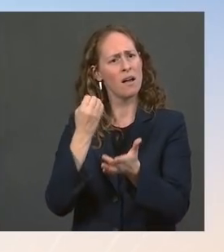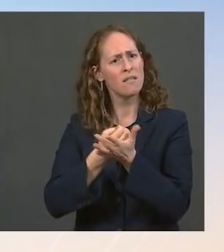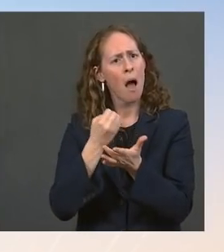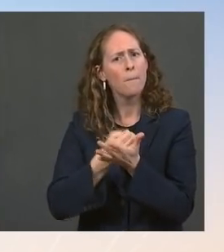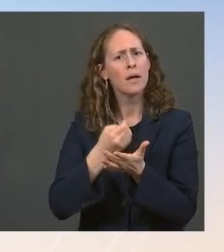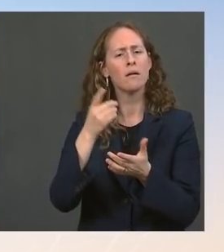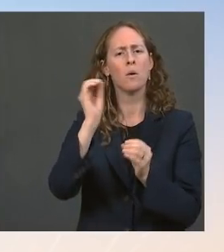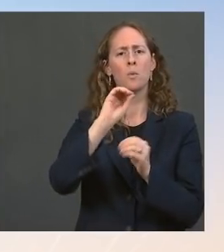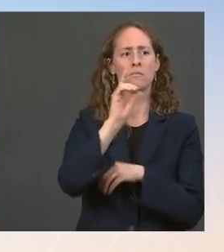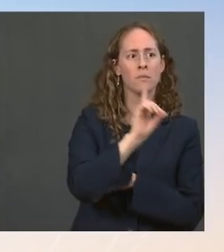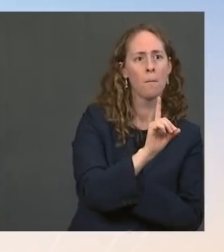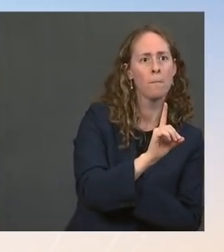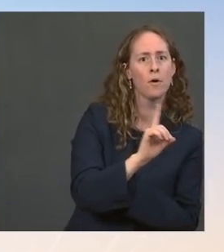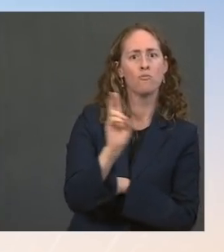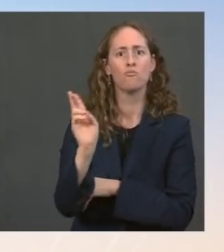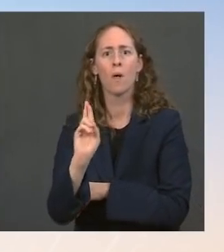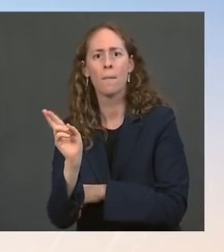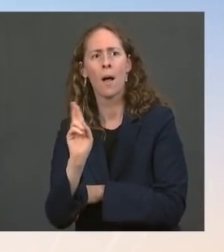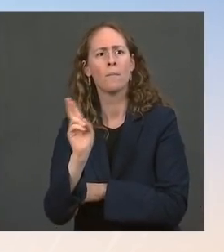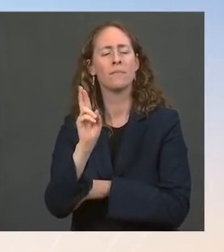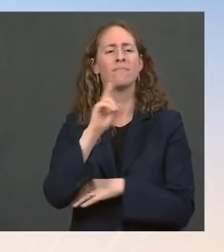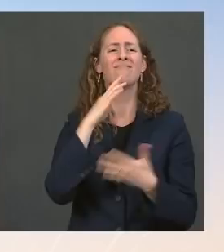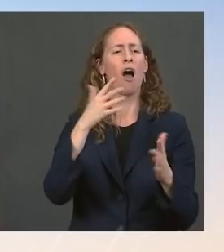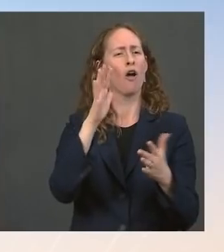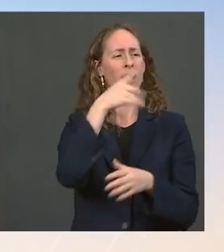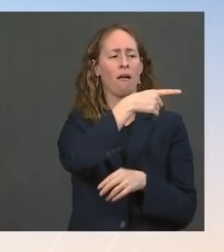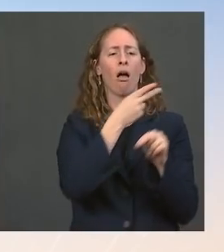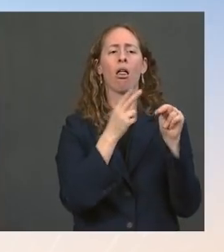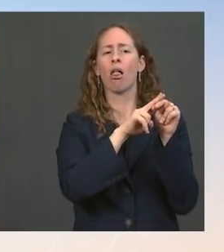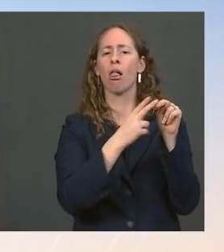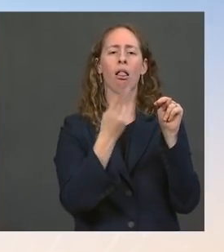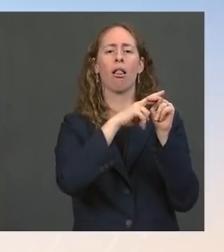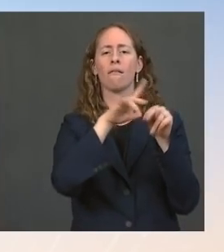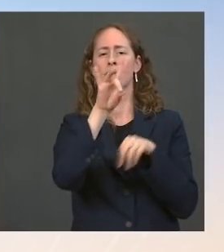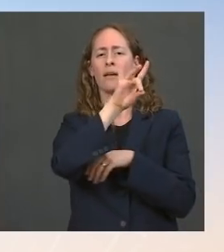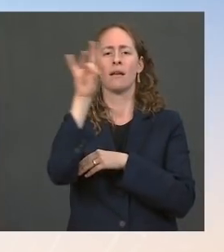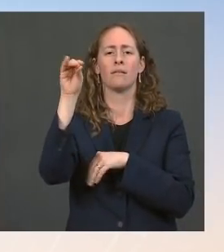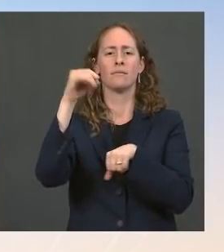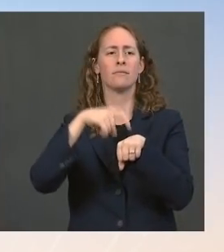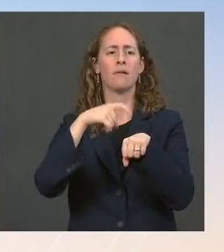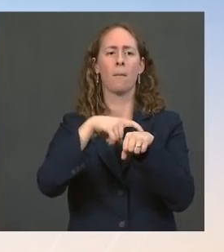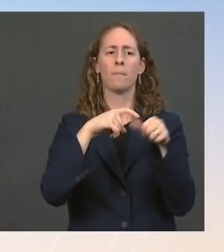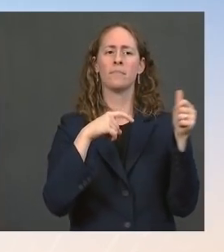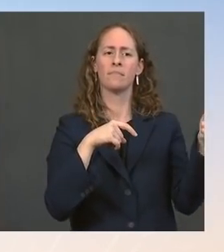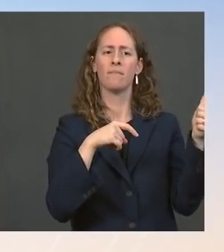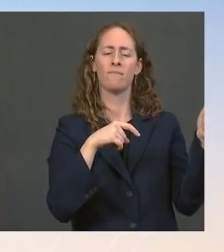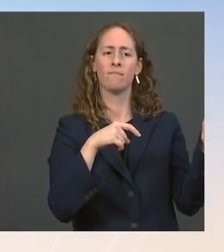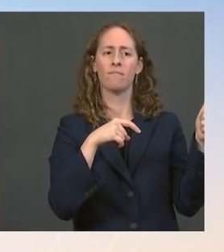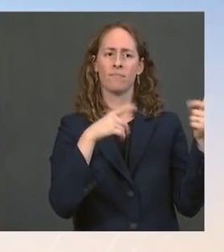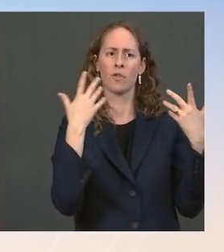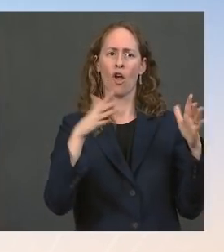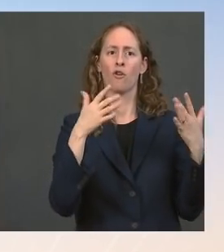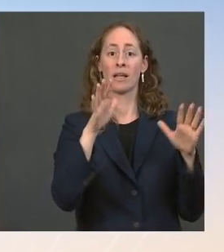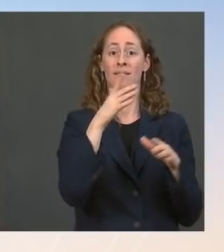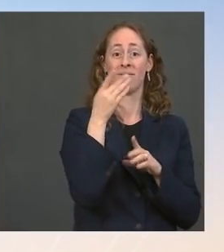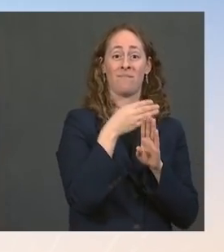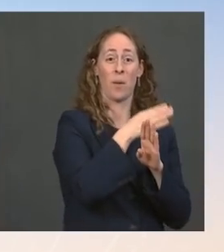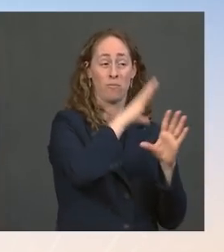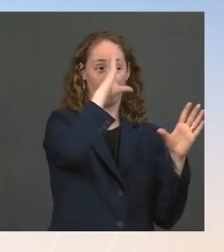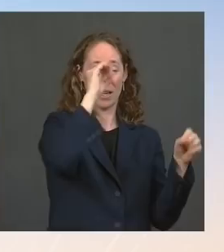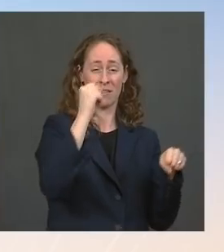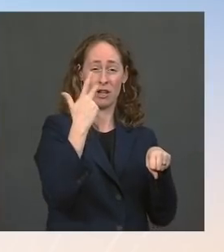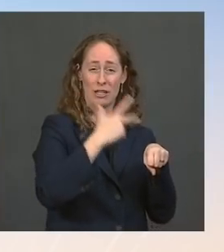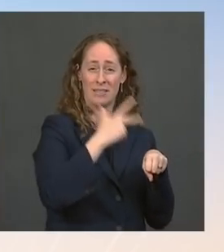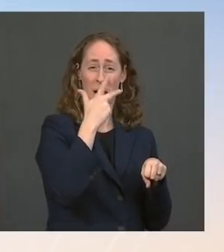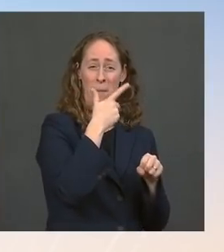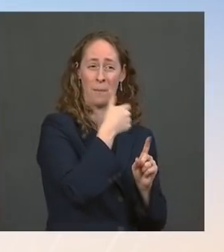about doing what has been done 80 times in the past and raising the debt limit, including 3 times under the last administration, even after $2